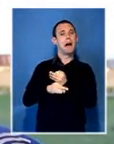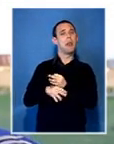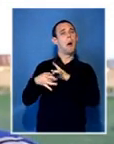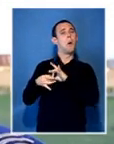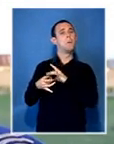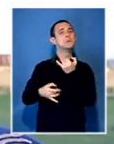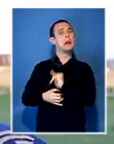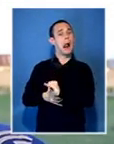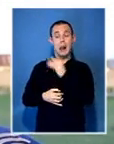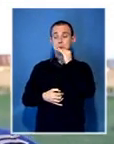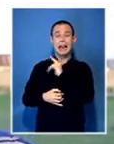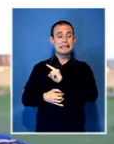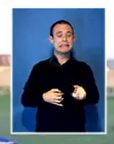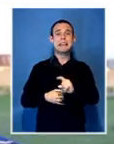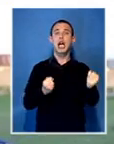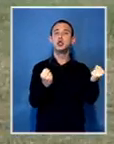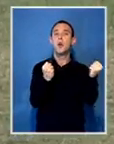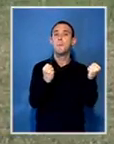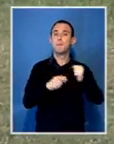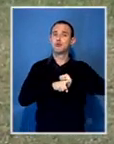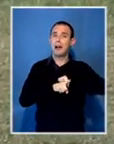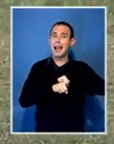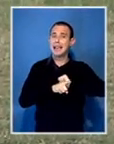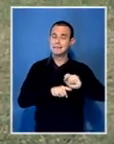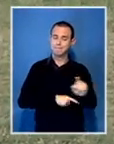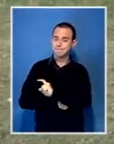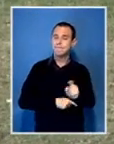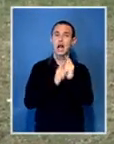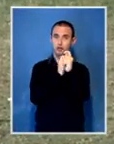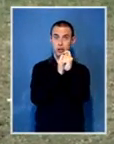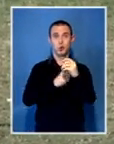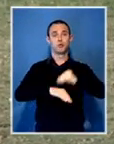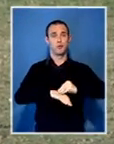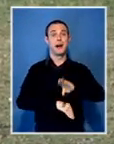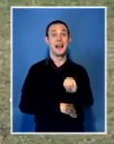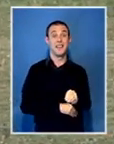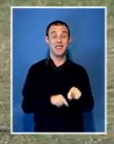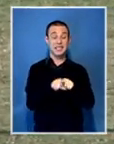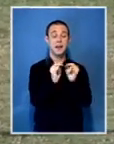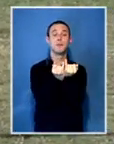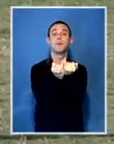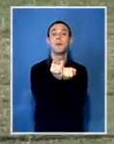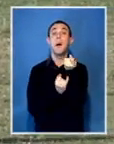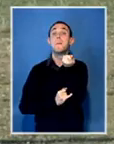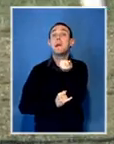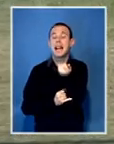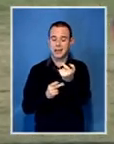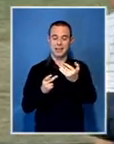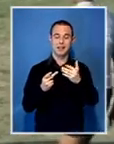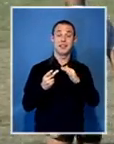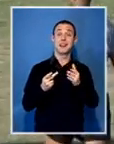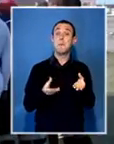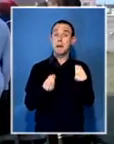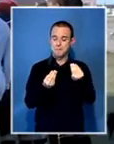to come to the gym and also to go home. Despite lacking funds for match fees, a physiotherapist and proper